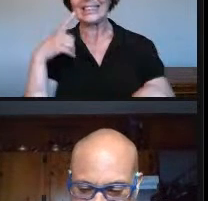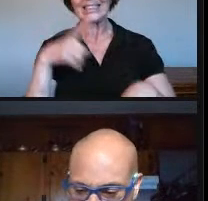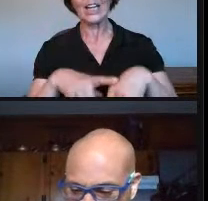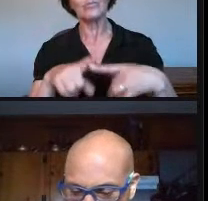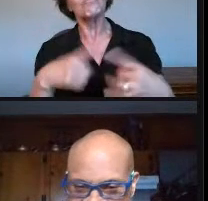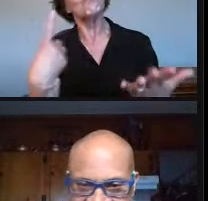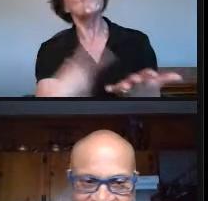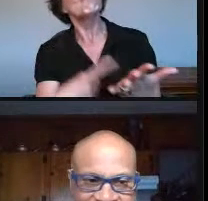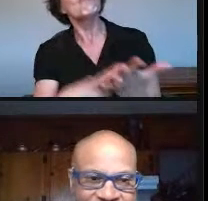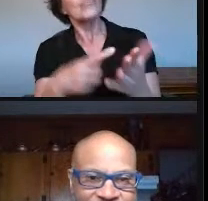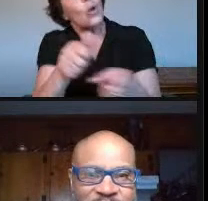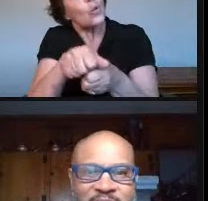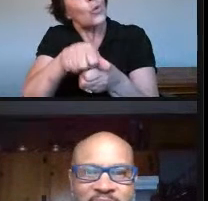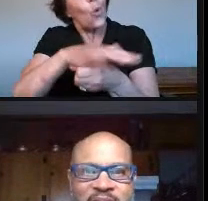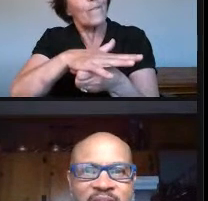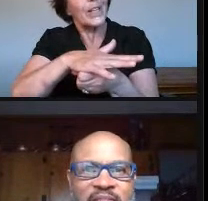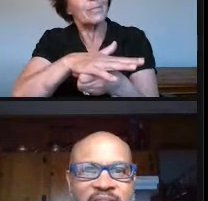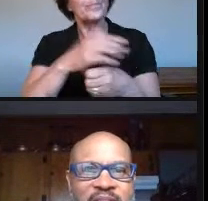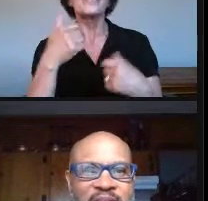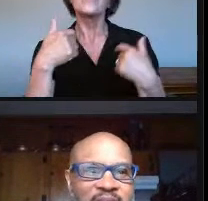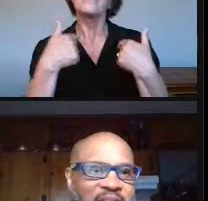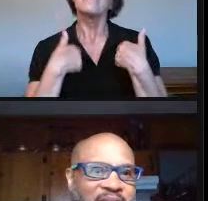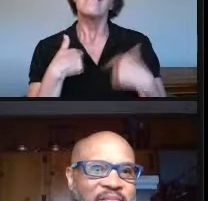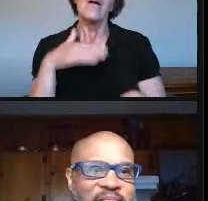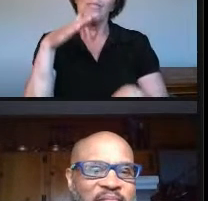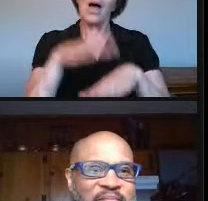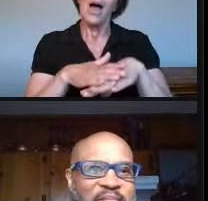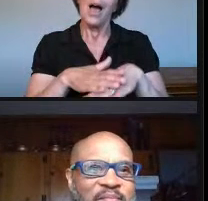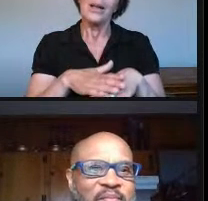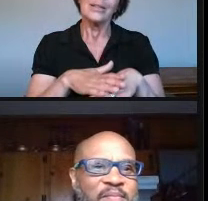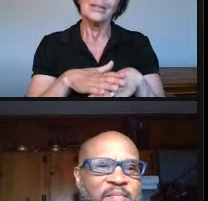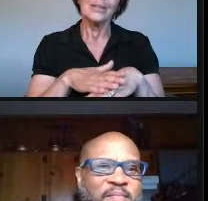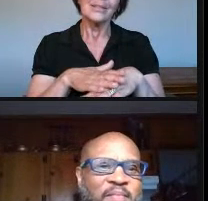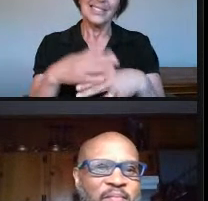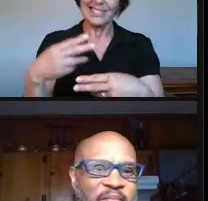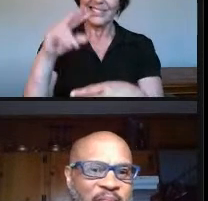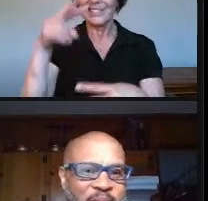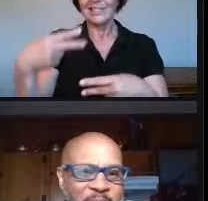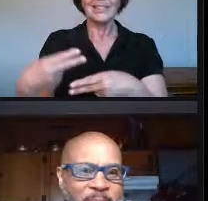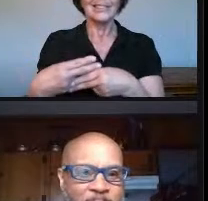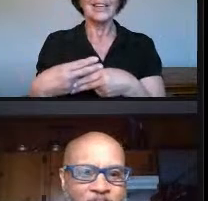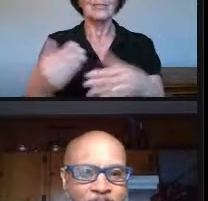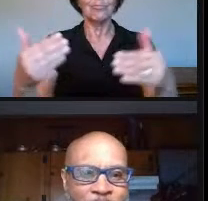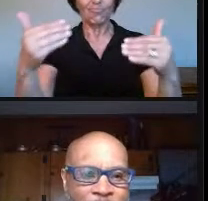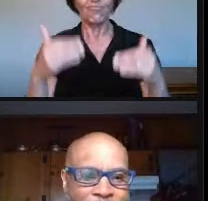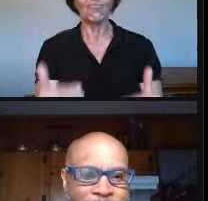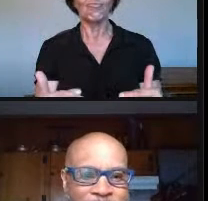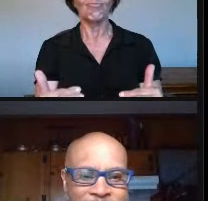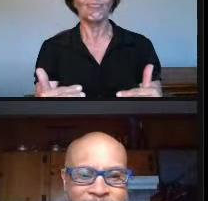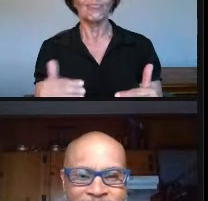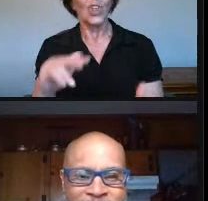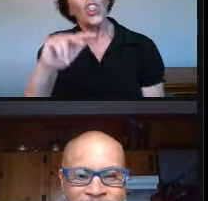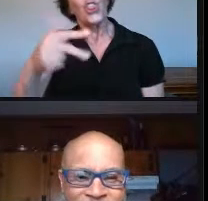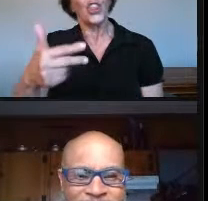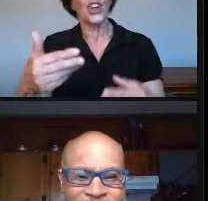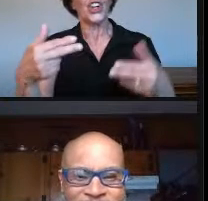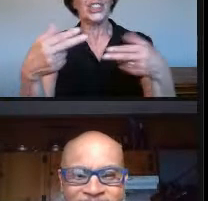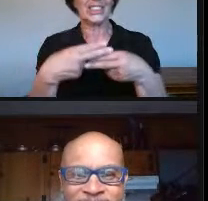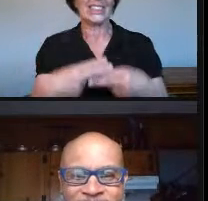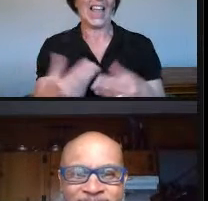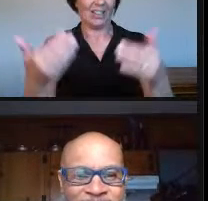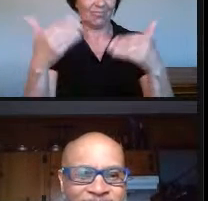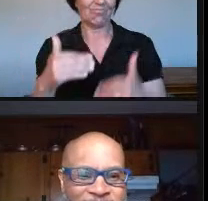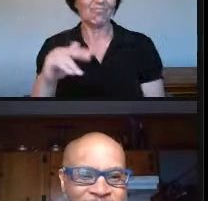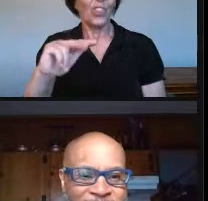about COVID. I am on the second slide, but I think we can move to the third